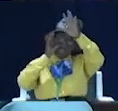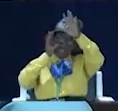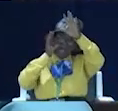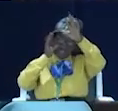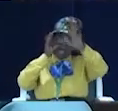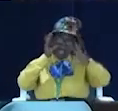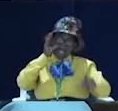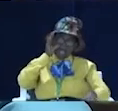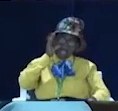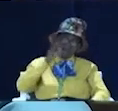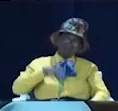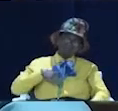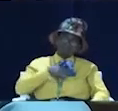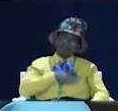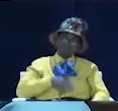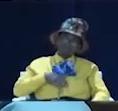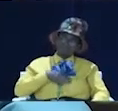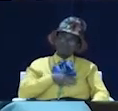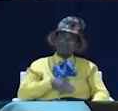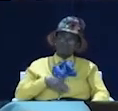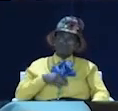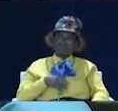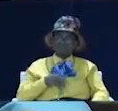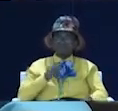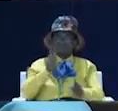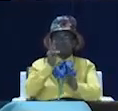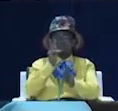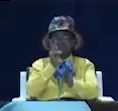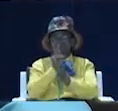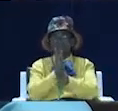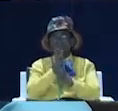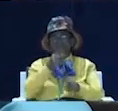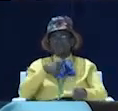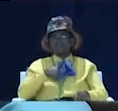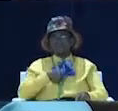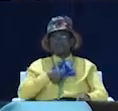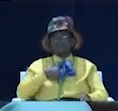please keep me forever secure